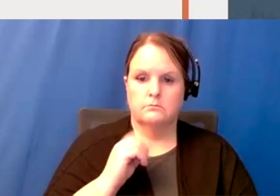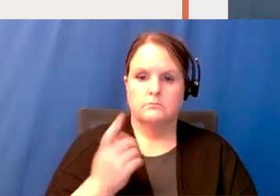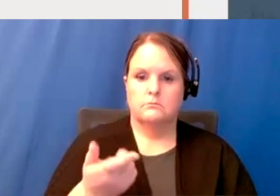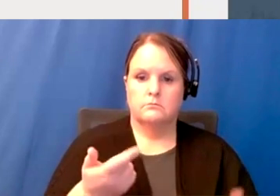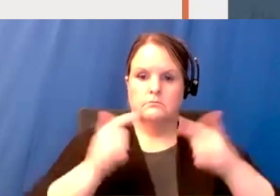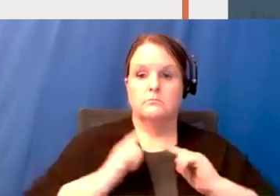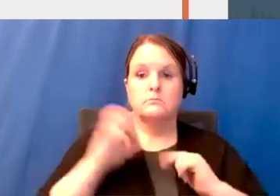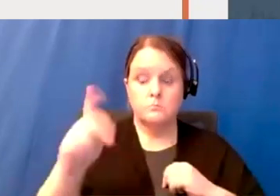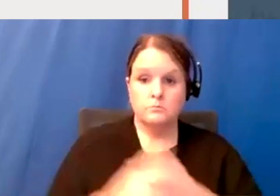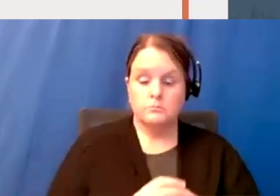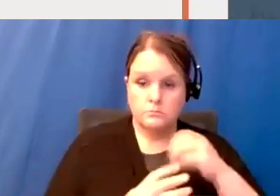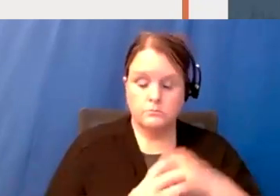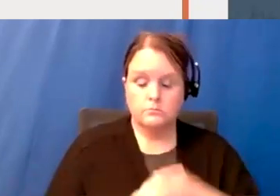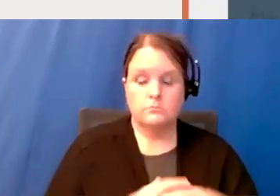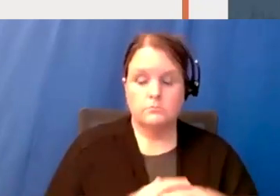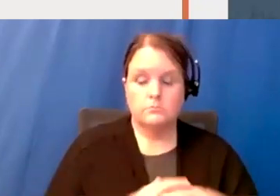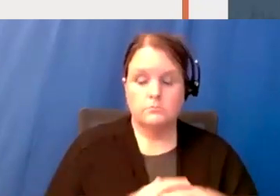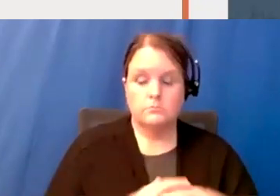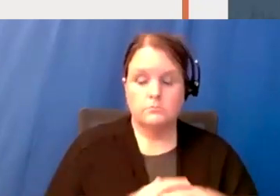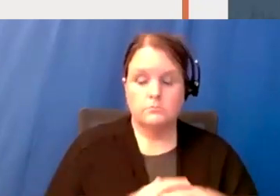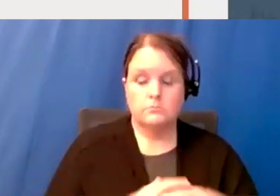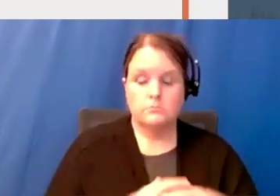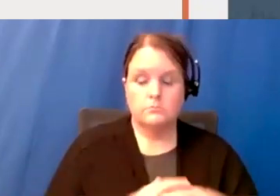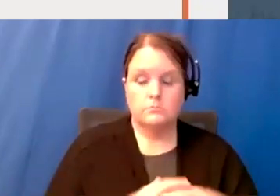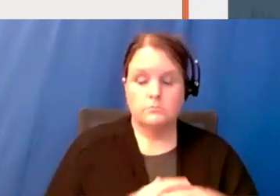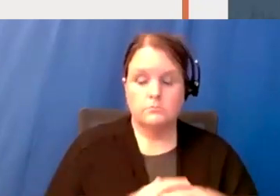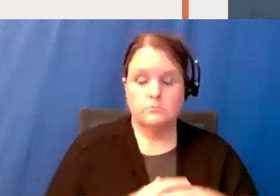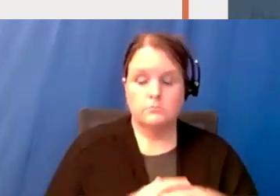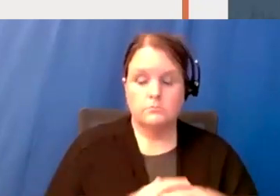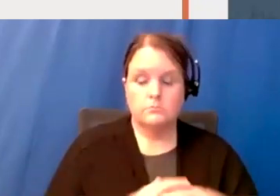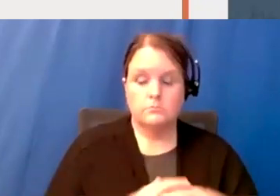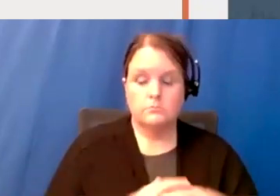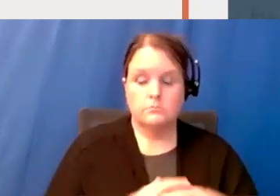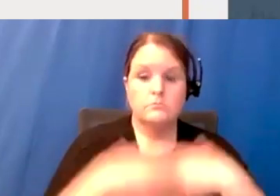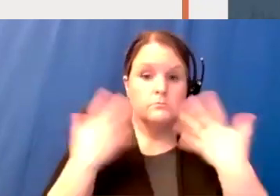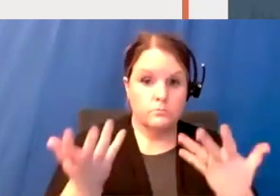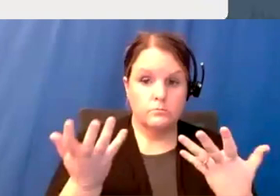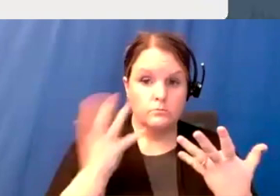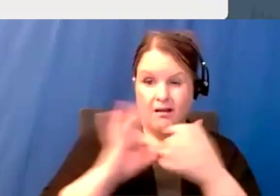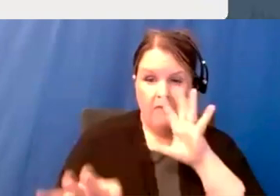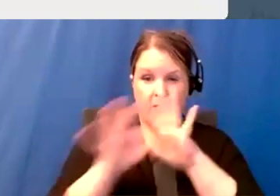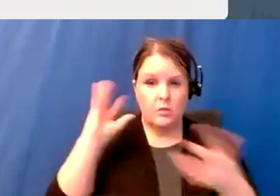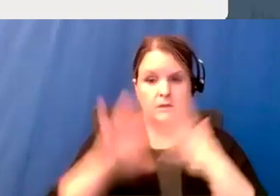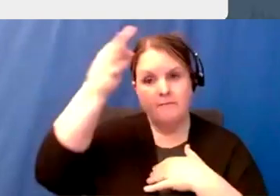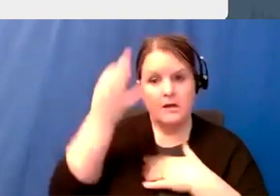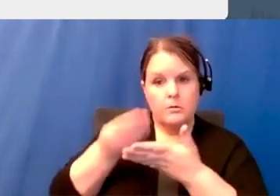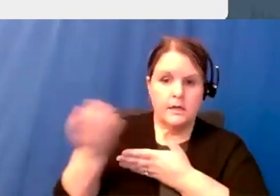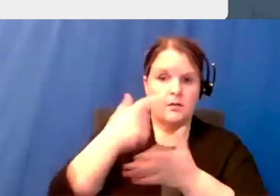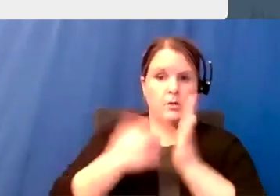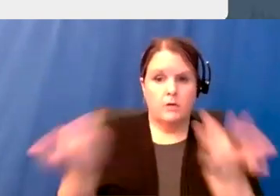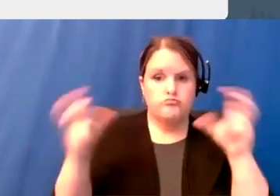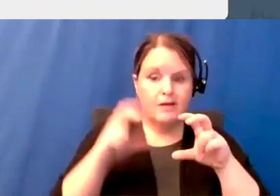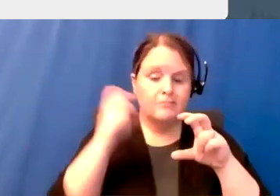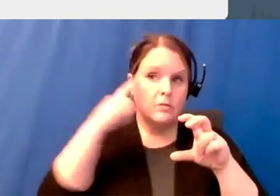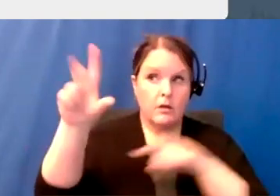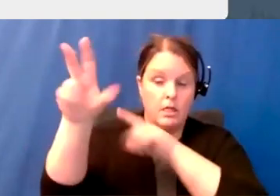Okay. So essentially, with a federal award that requires a match, we're going to take the amount